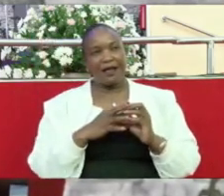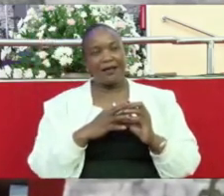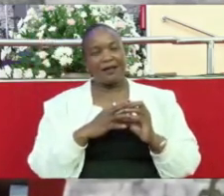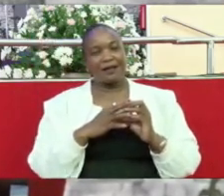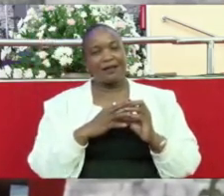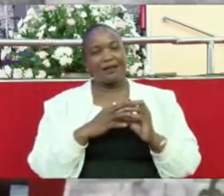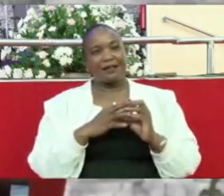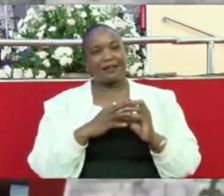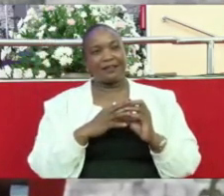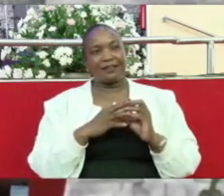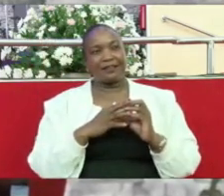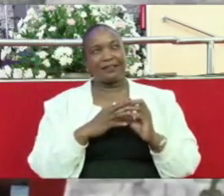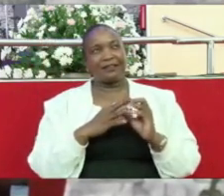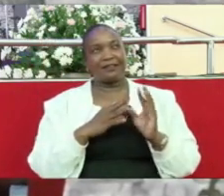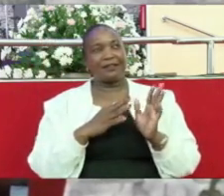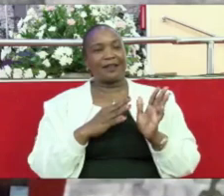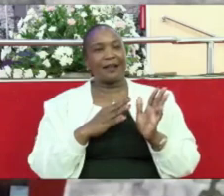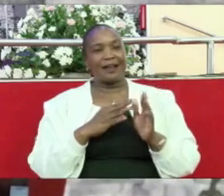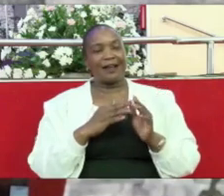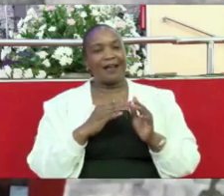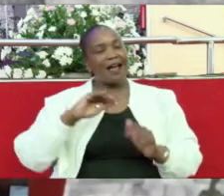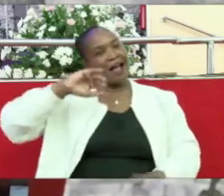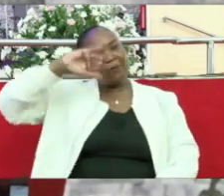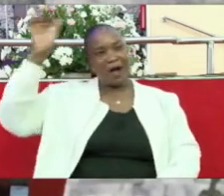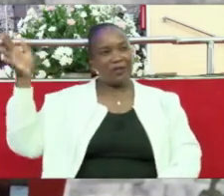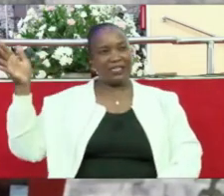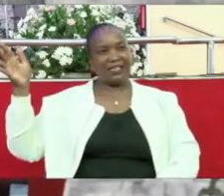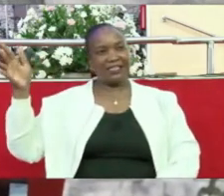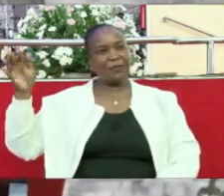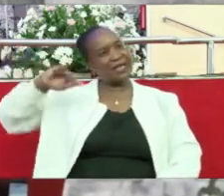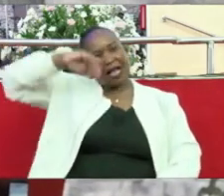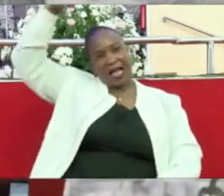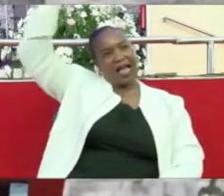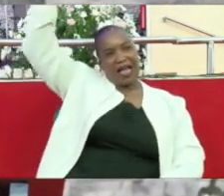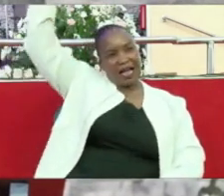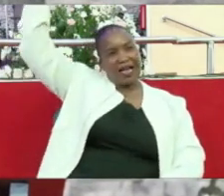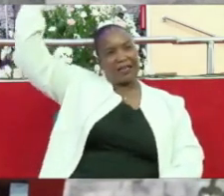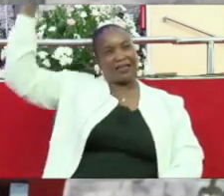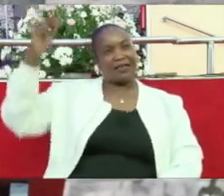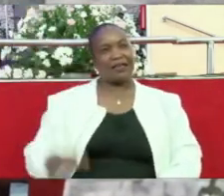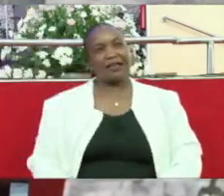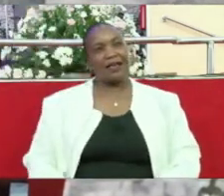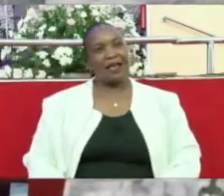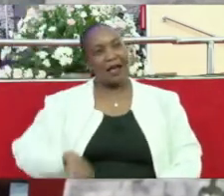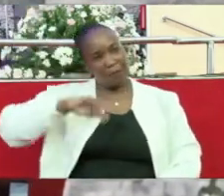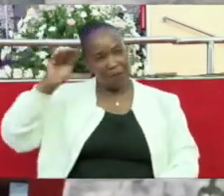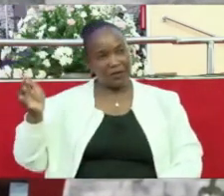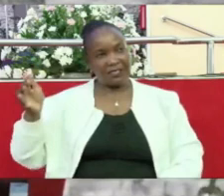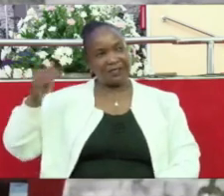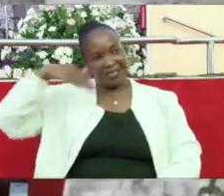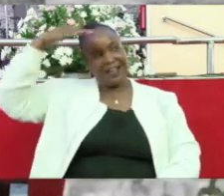a very steep rise in the landscape. Ya kwamba ni mahali ambapo pameinuka katika nchi, that is often abrupt